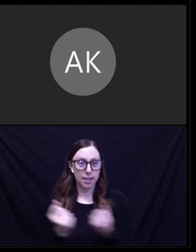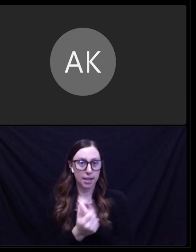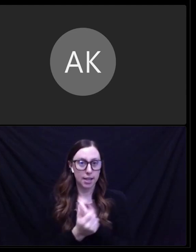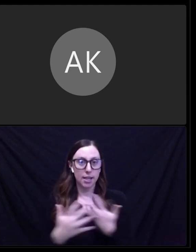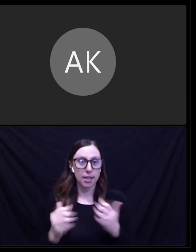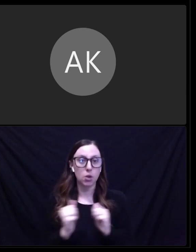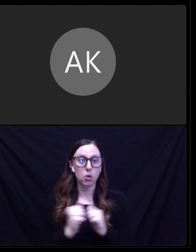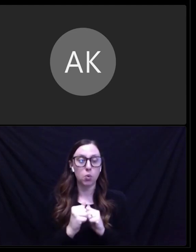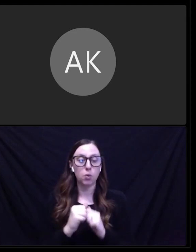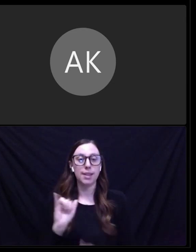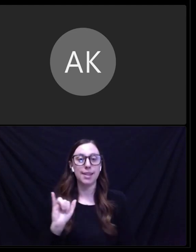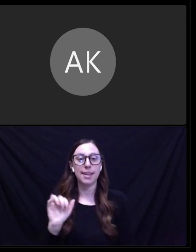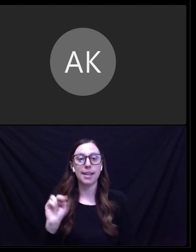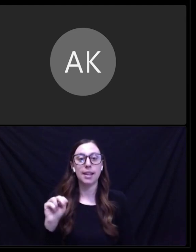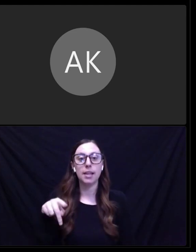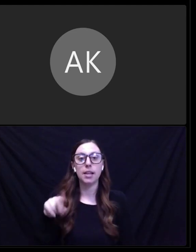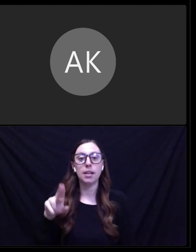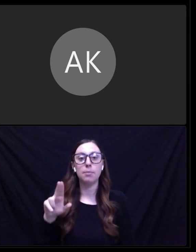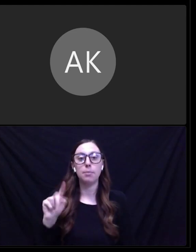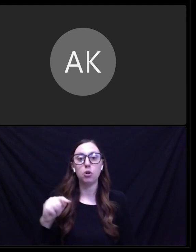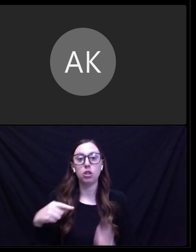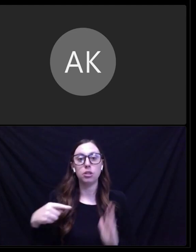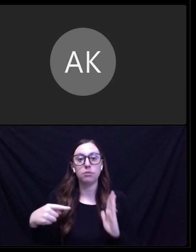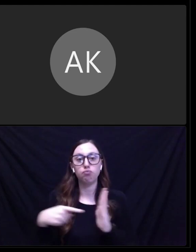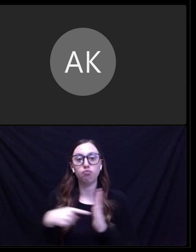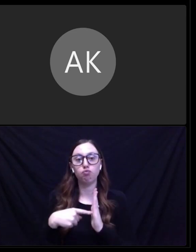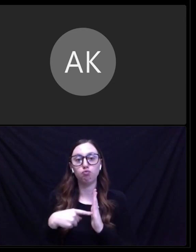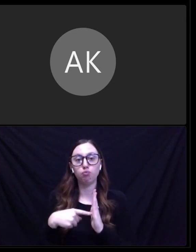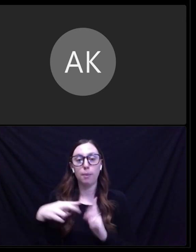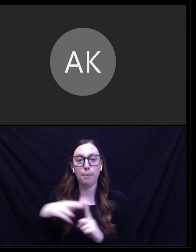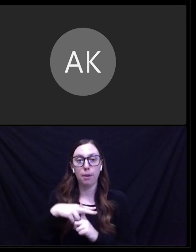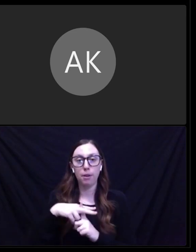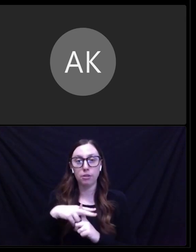jack should be able to,